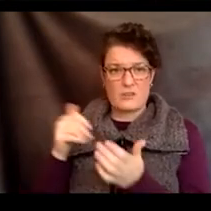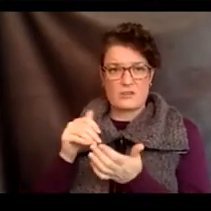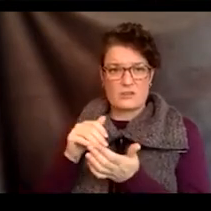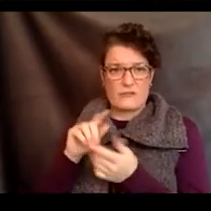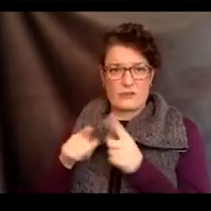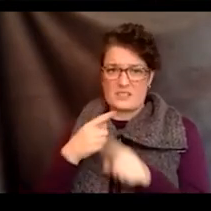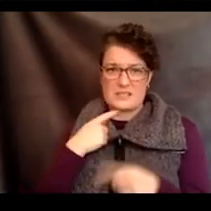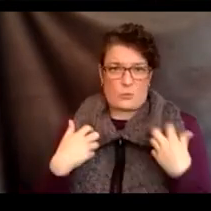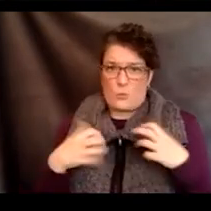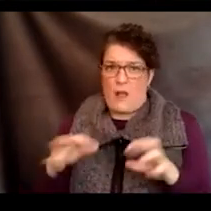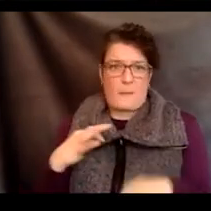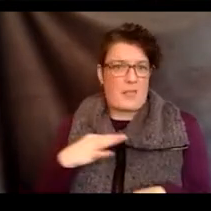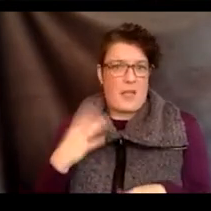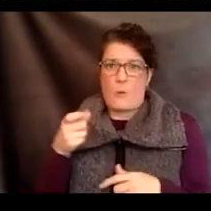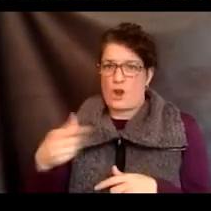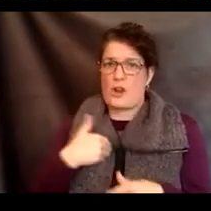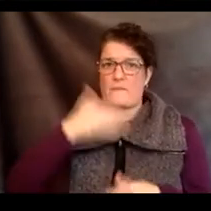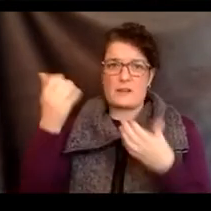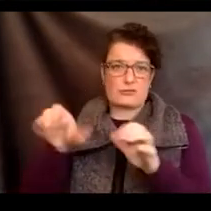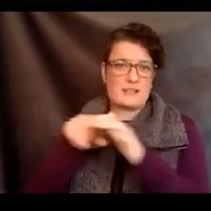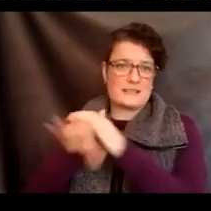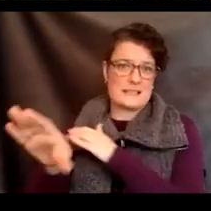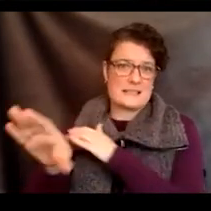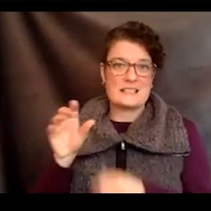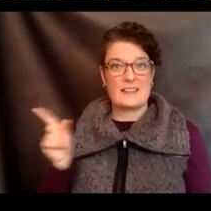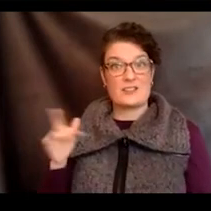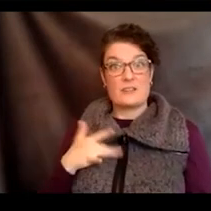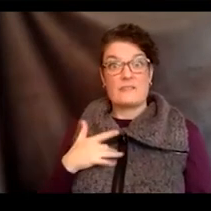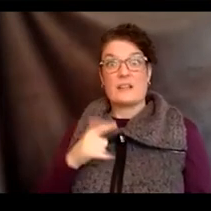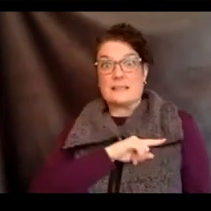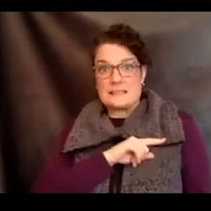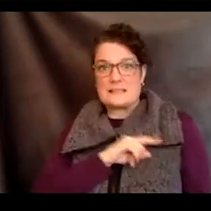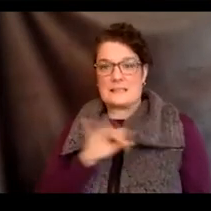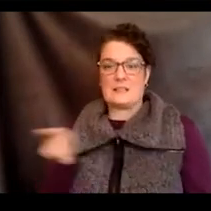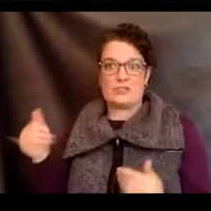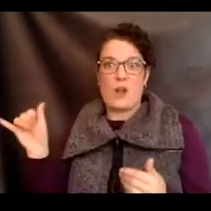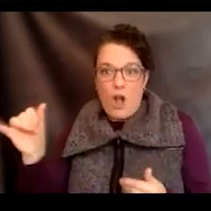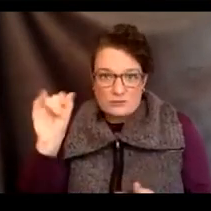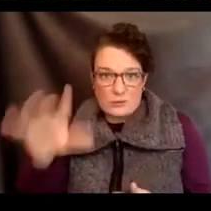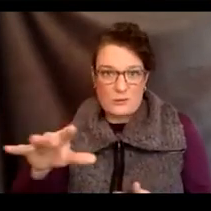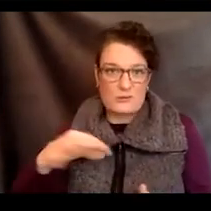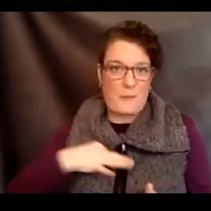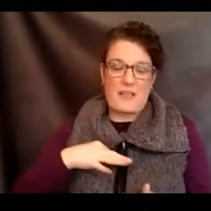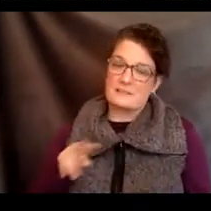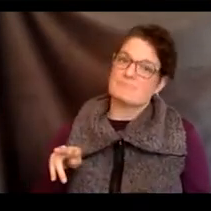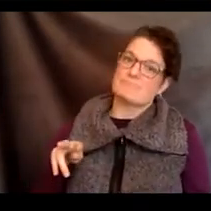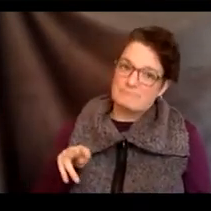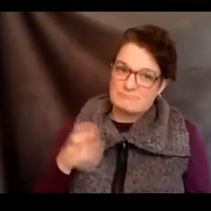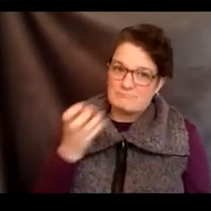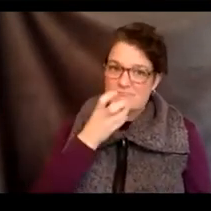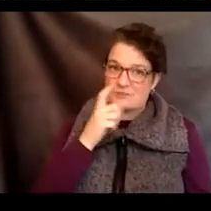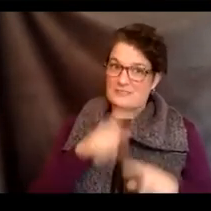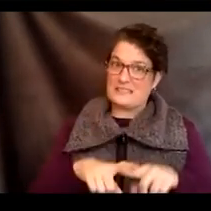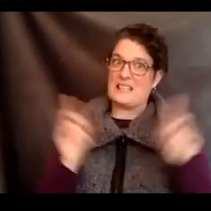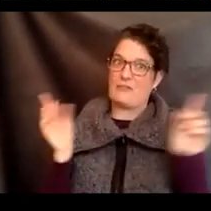because I want to give her a greater chance of getting in, or like she felt guilty applying. So that just kind of shows like it's very different from